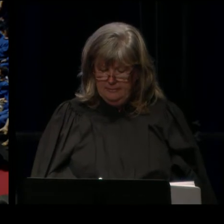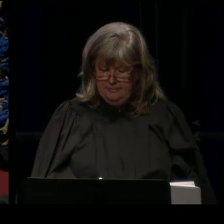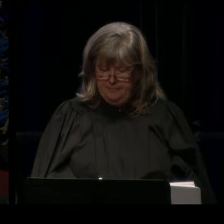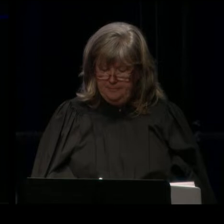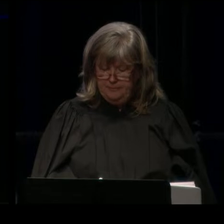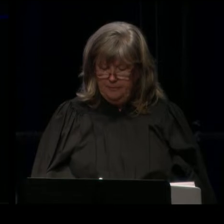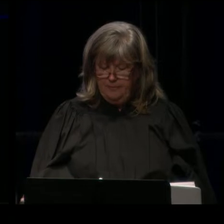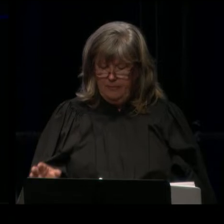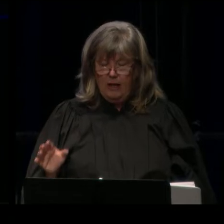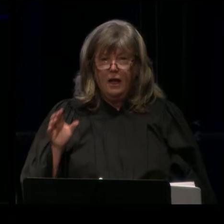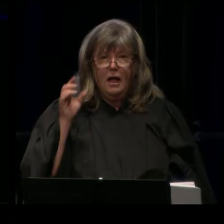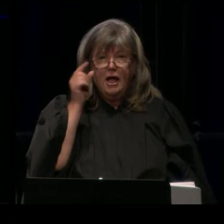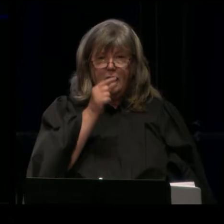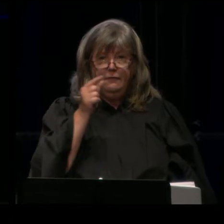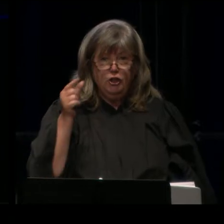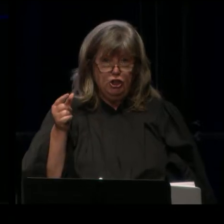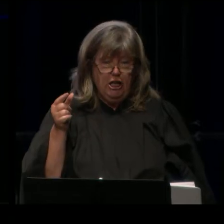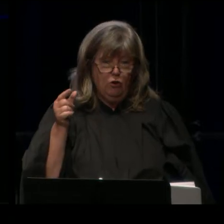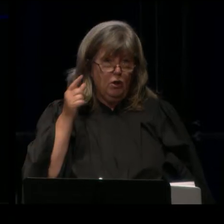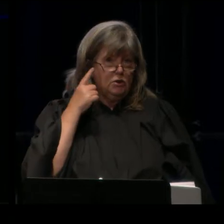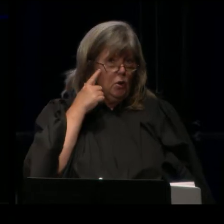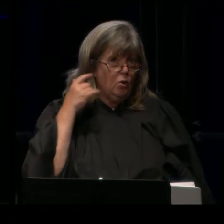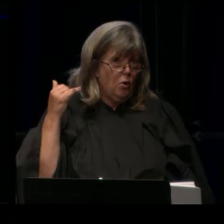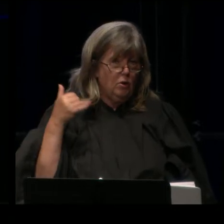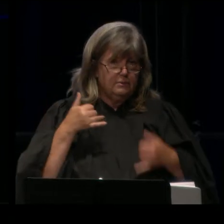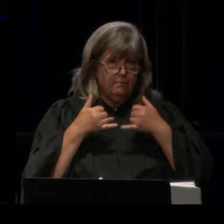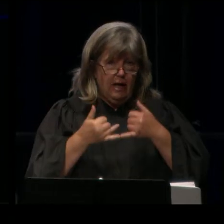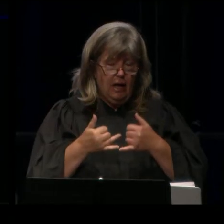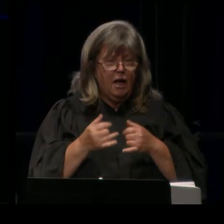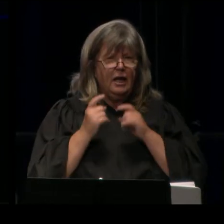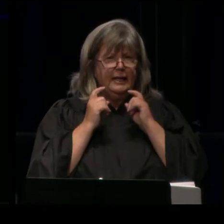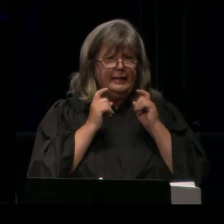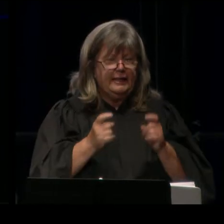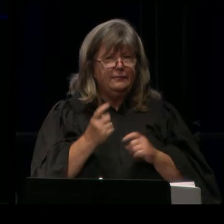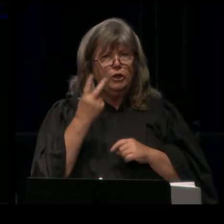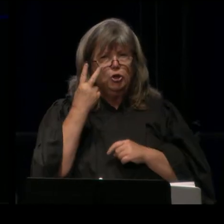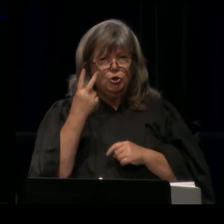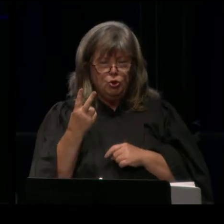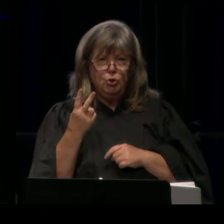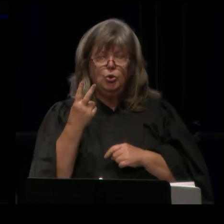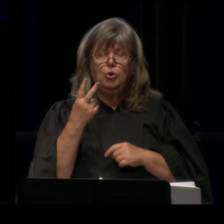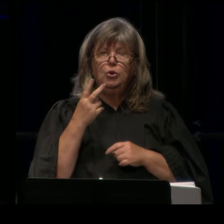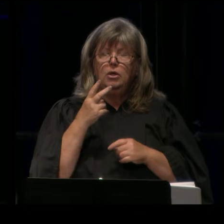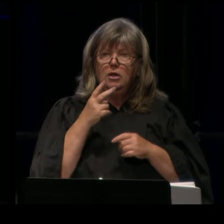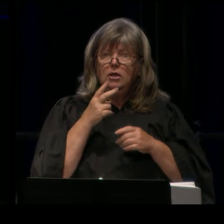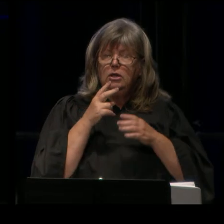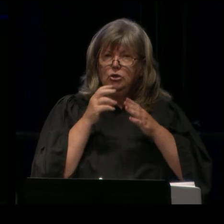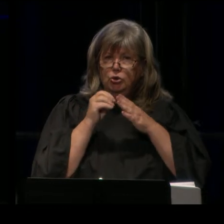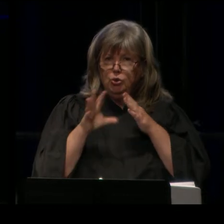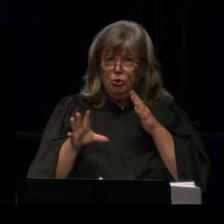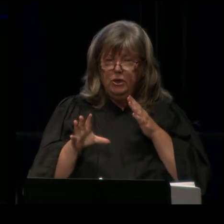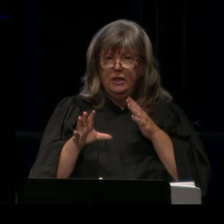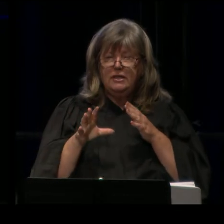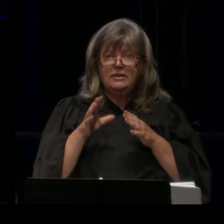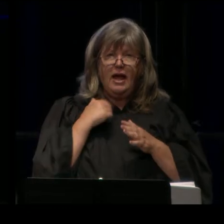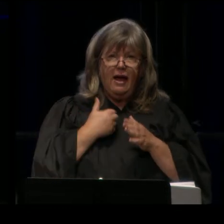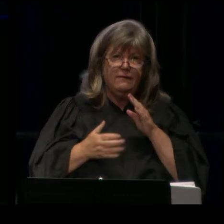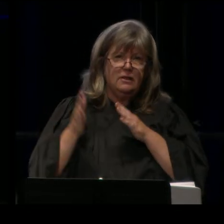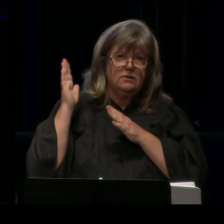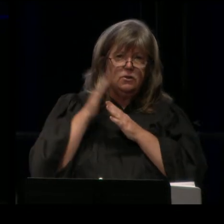The Governor General's Gold Medal is awarded to two graduate students at the university with the highest cumulative grade point